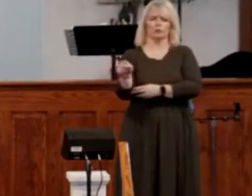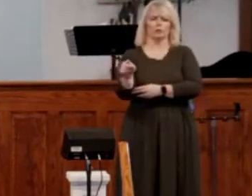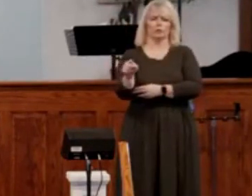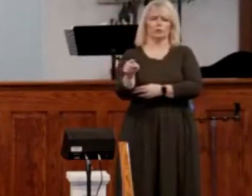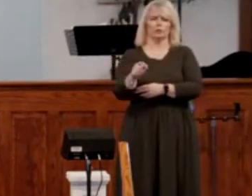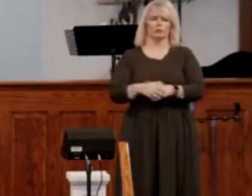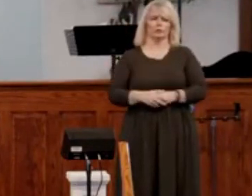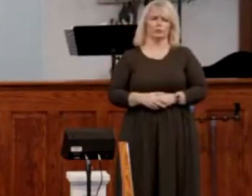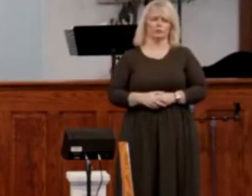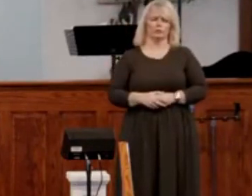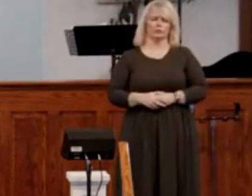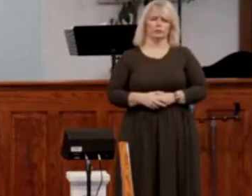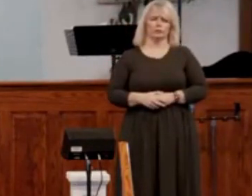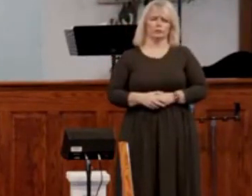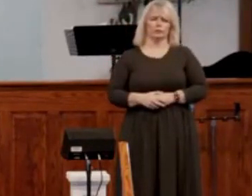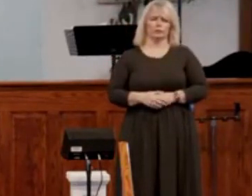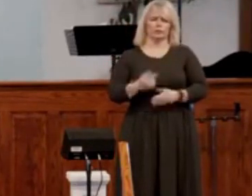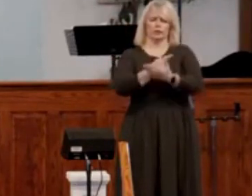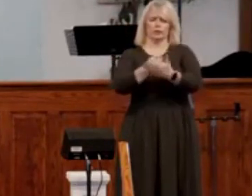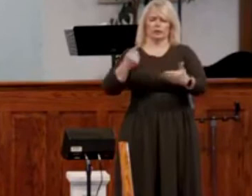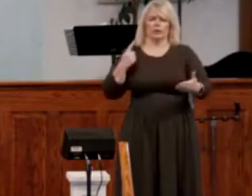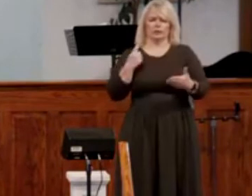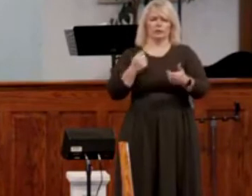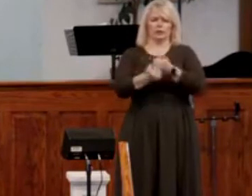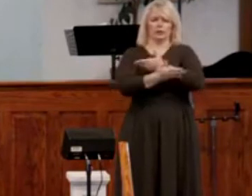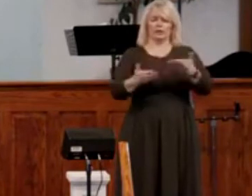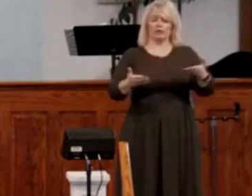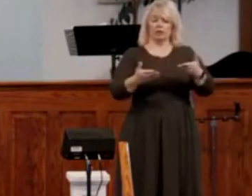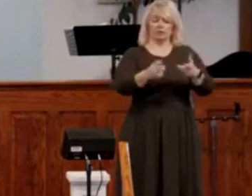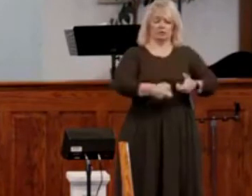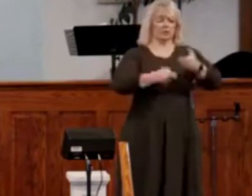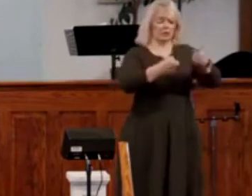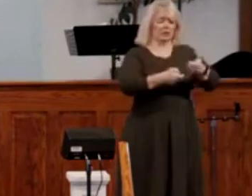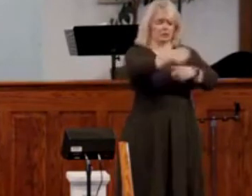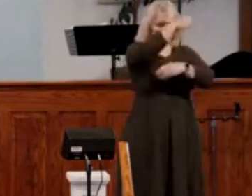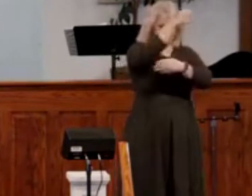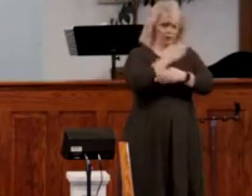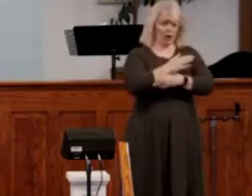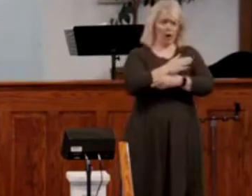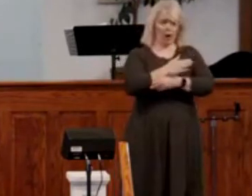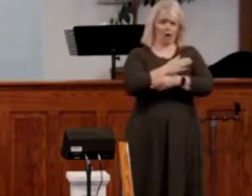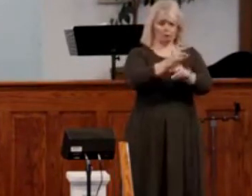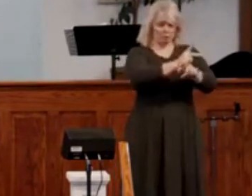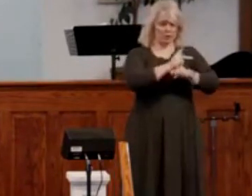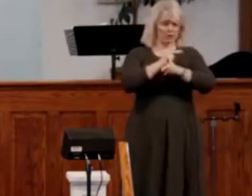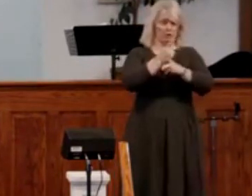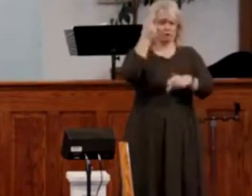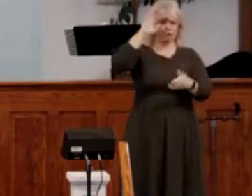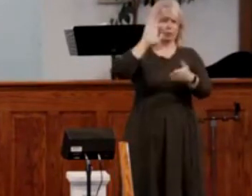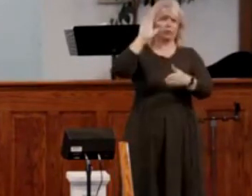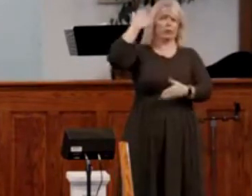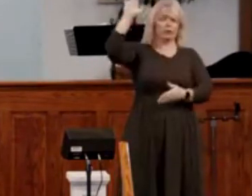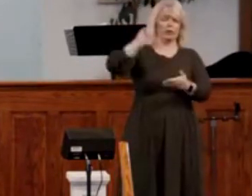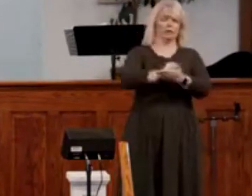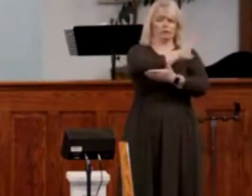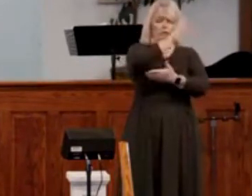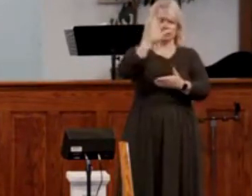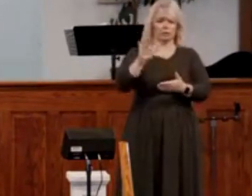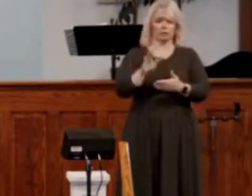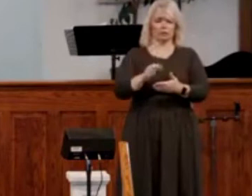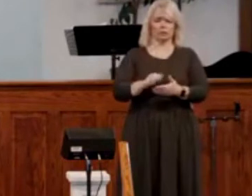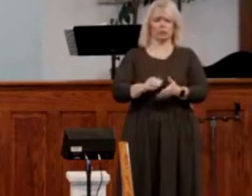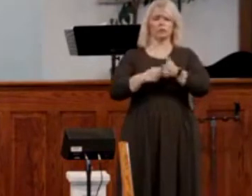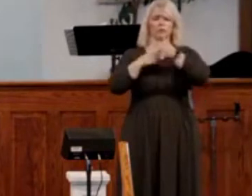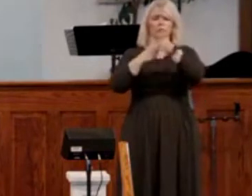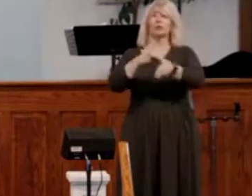lifestyle. So last week, everything you've been given is a gift from God to steward for his glory. You're to bear his image and